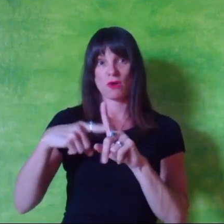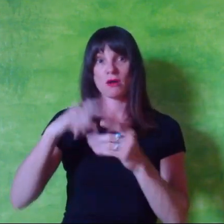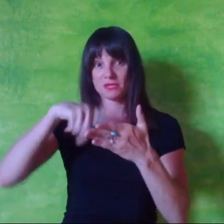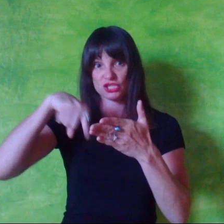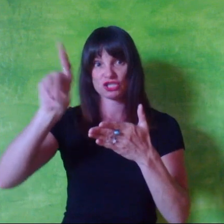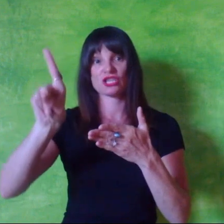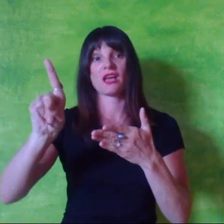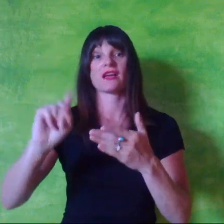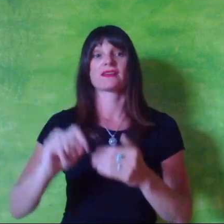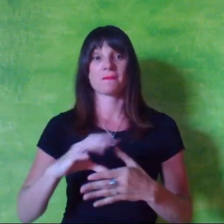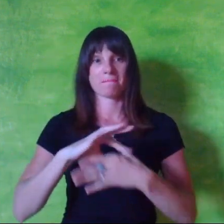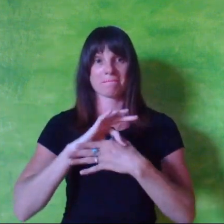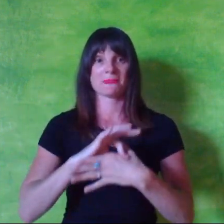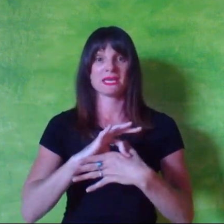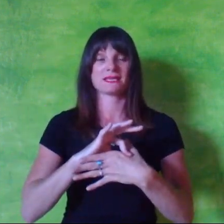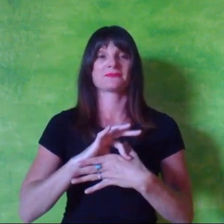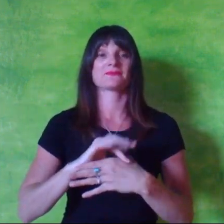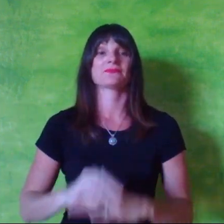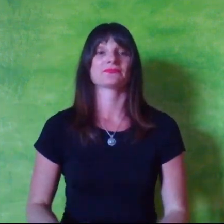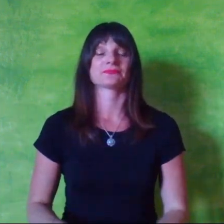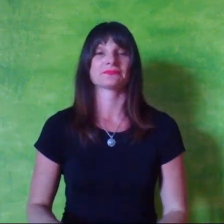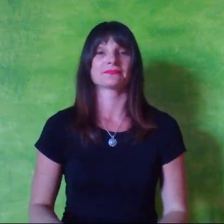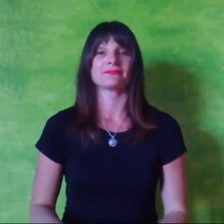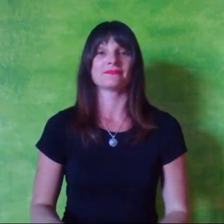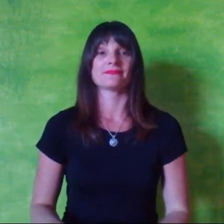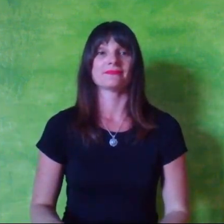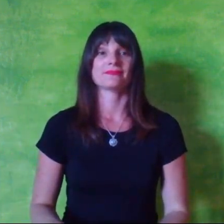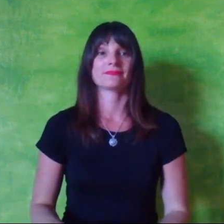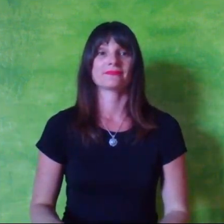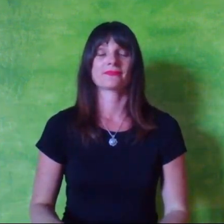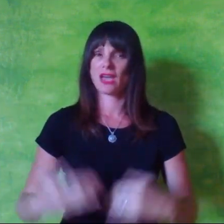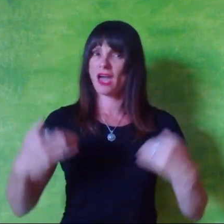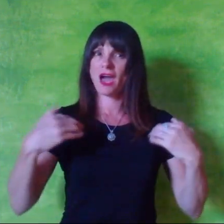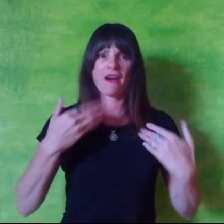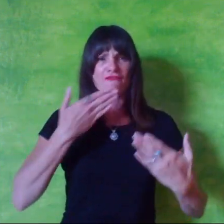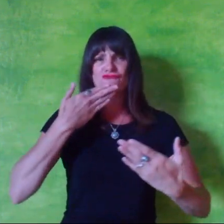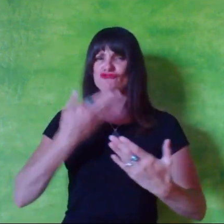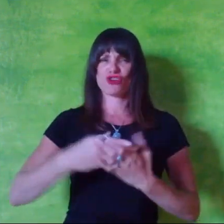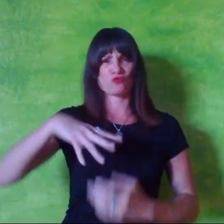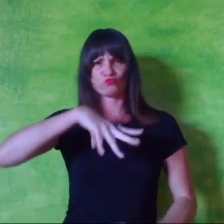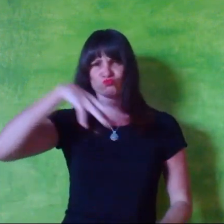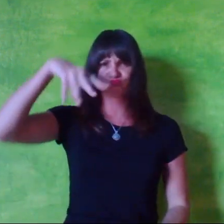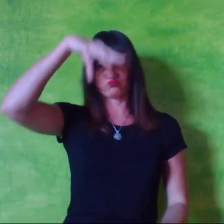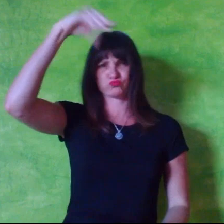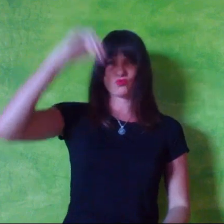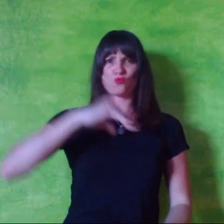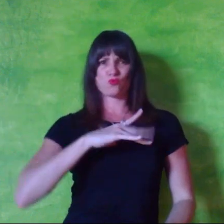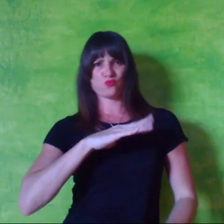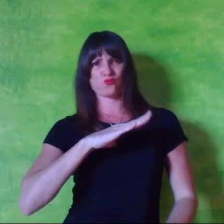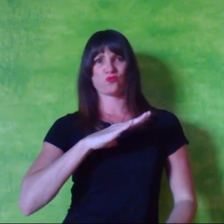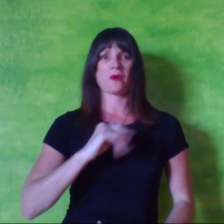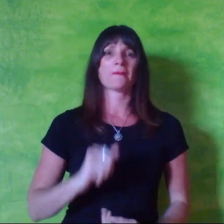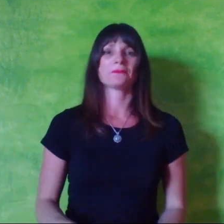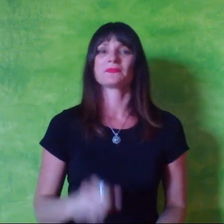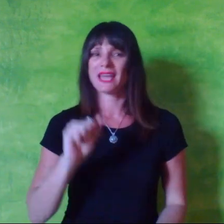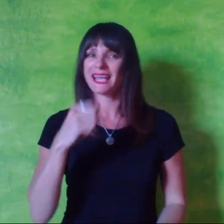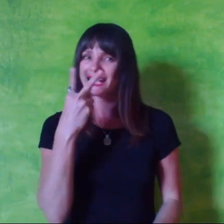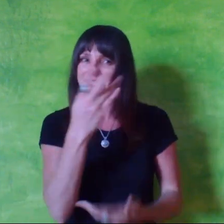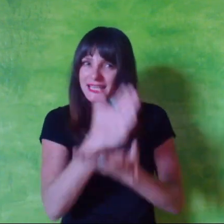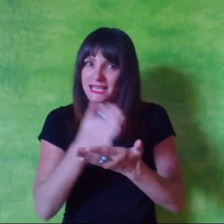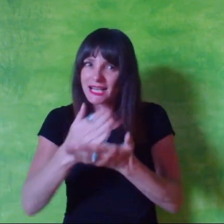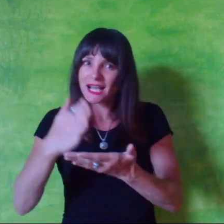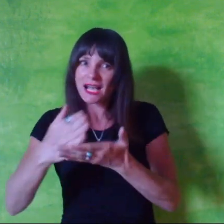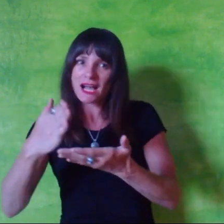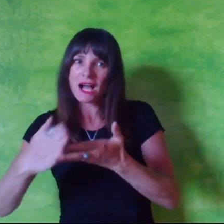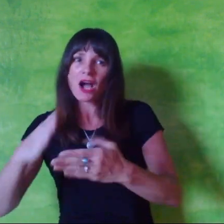So we still have a good smoke, and we scored the meat, and you can see the sugar and salt rub with the juices in